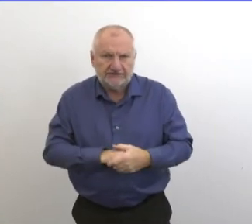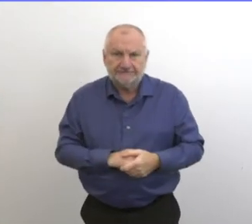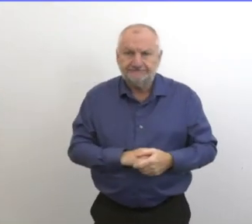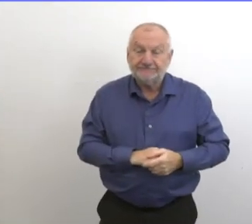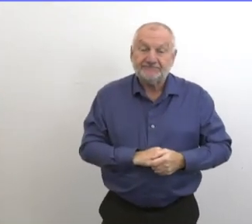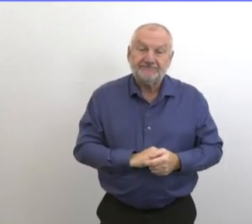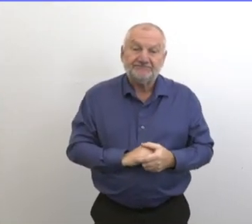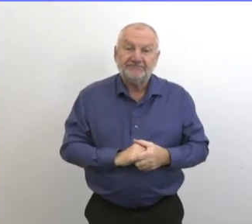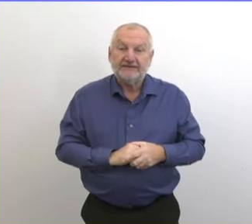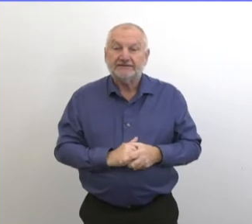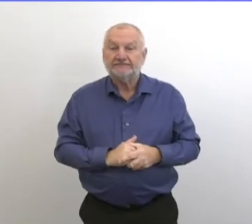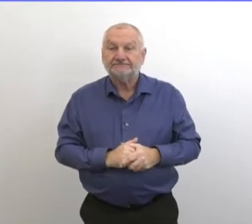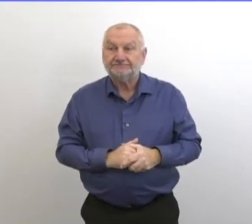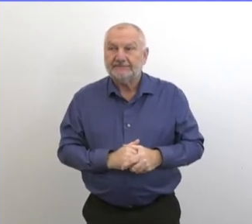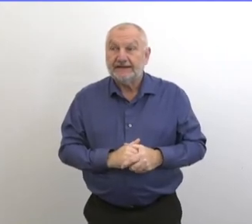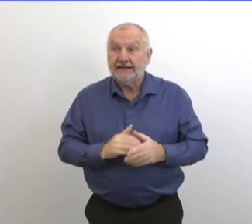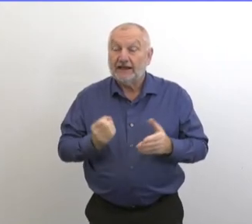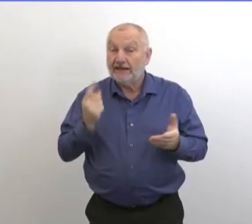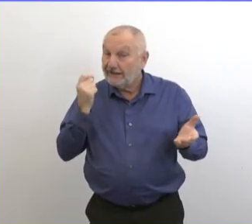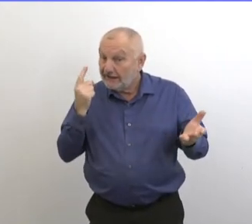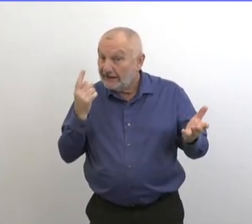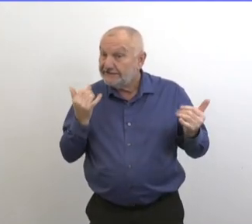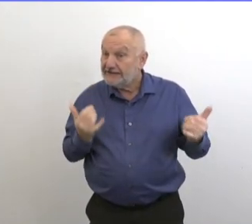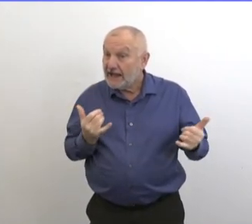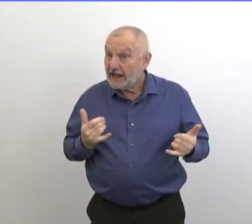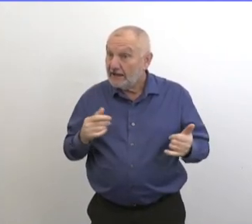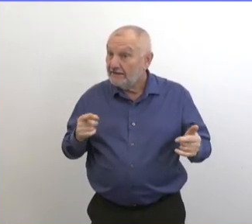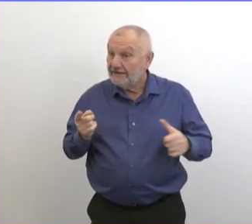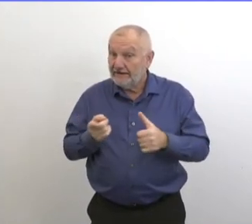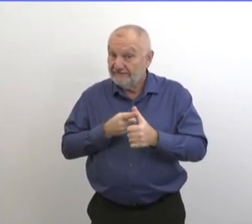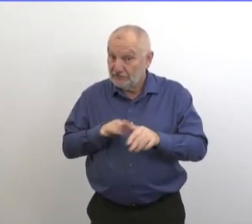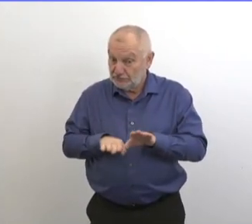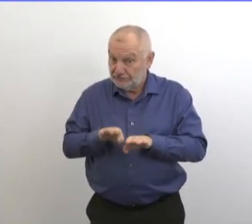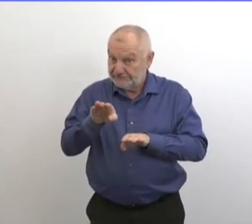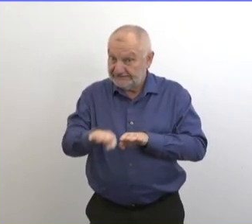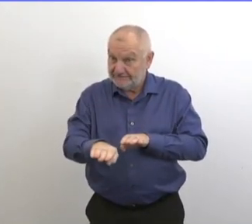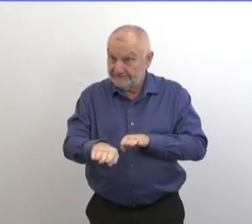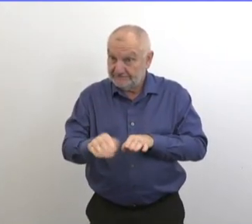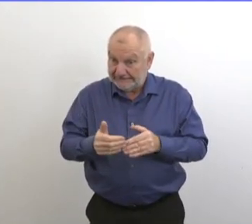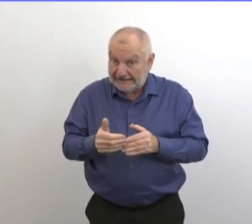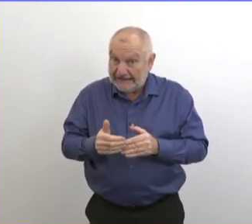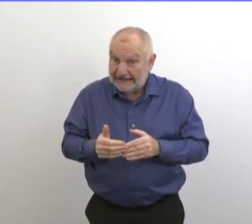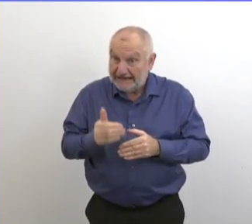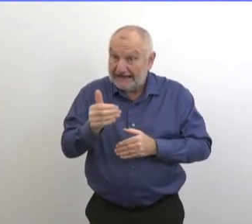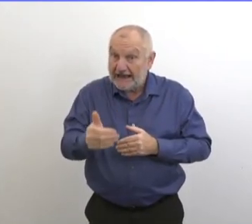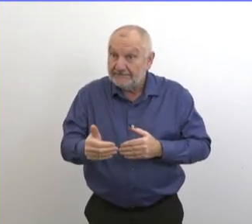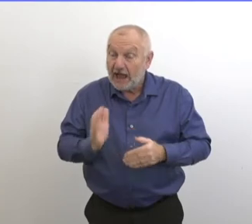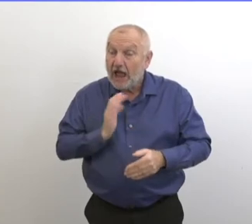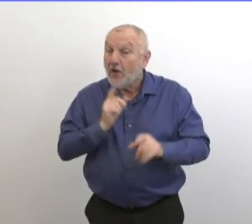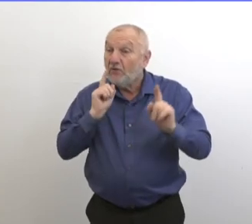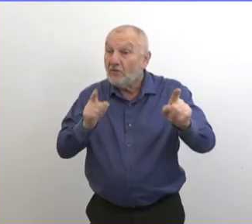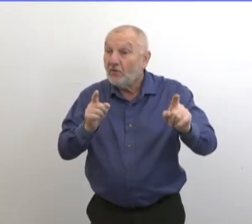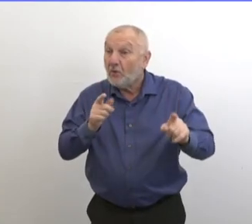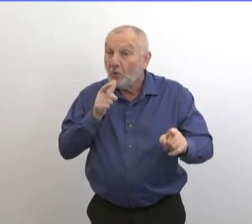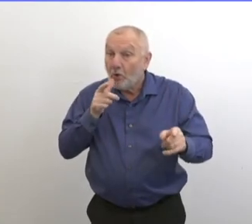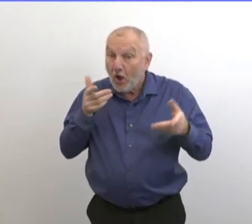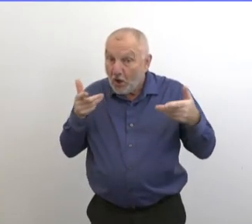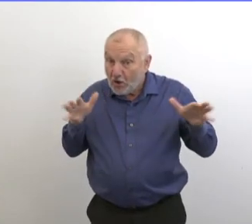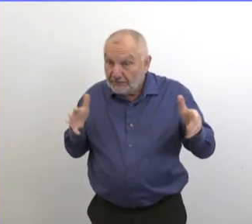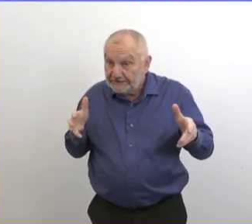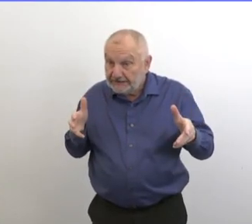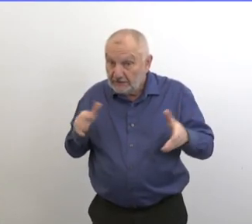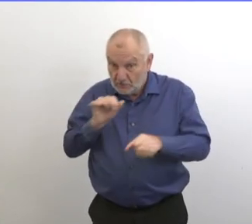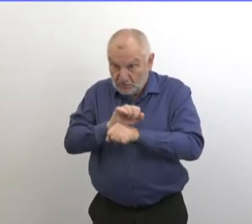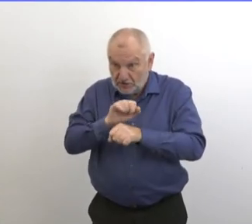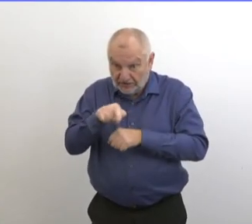this is a sort of a first step towards that, and it's to ensure that those that are working within the system right now have the necessary supports that